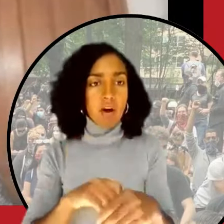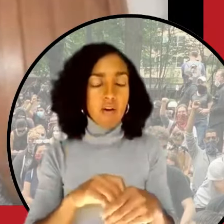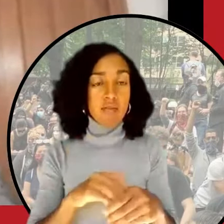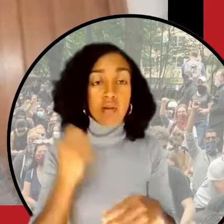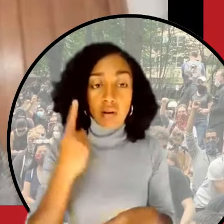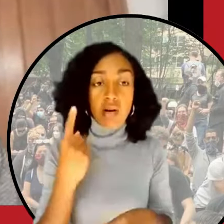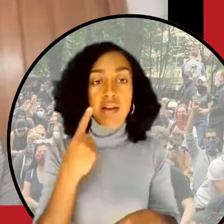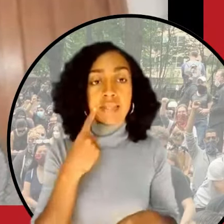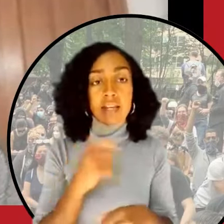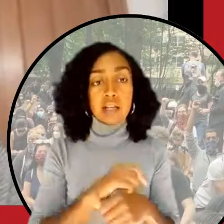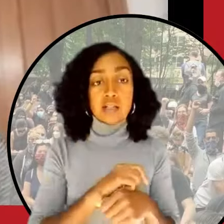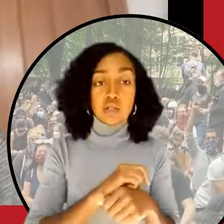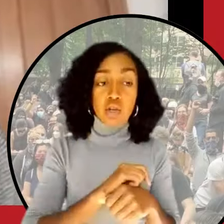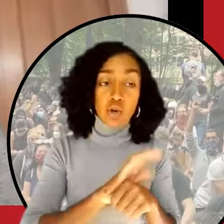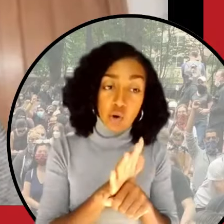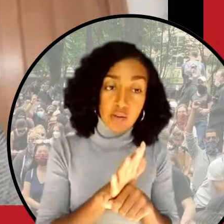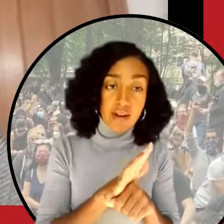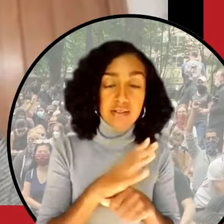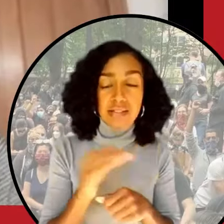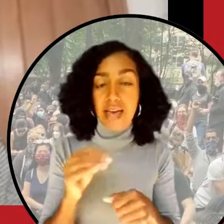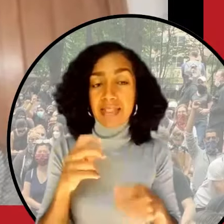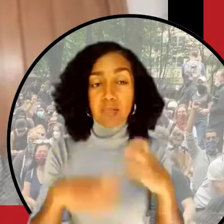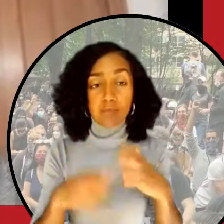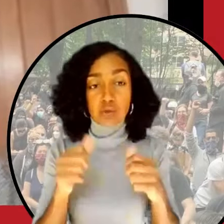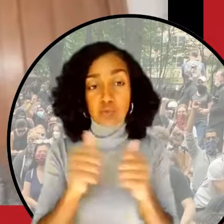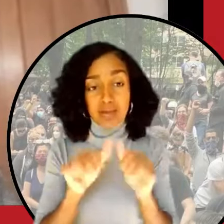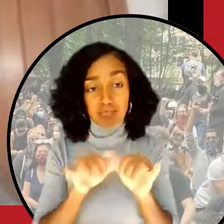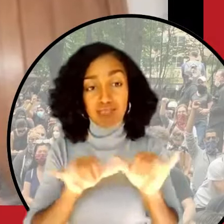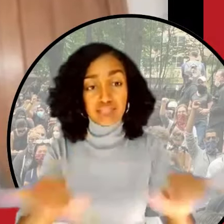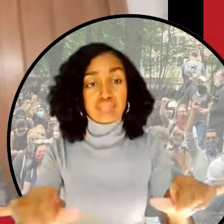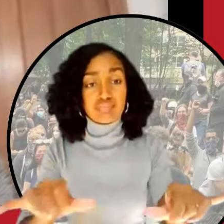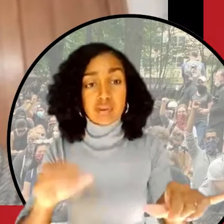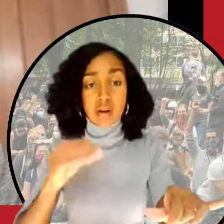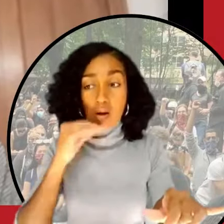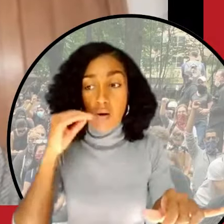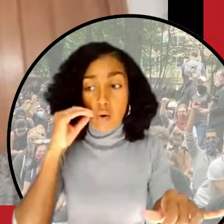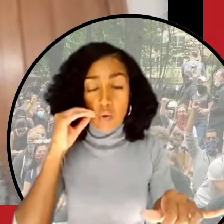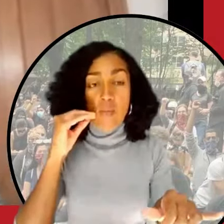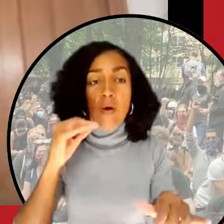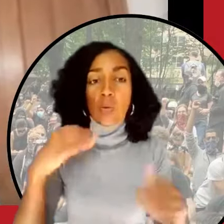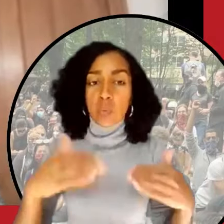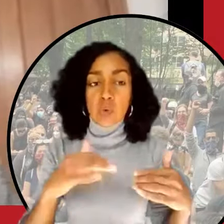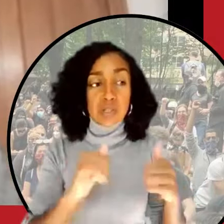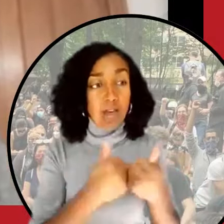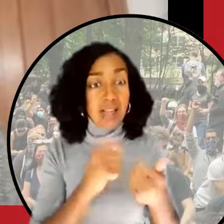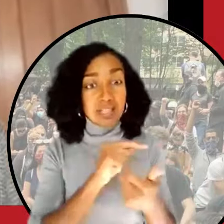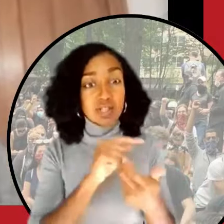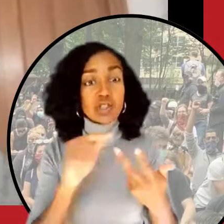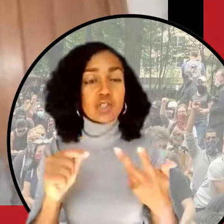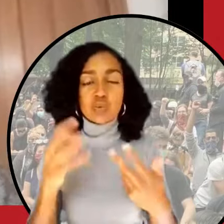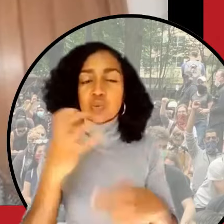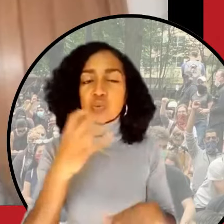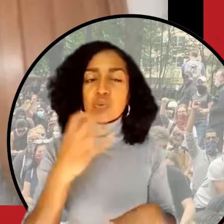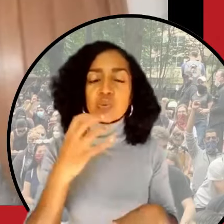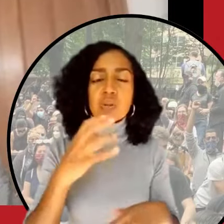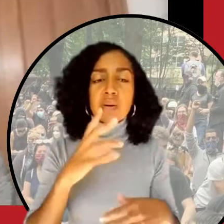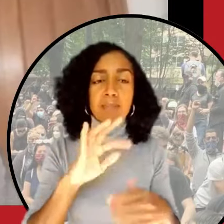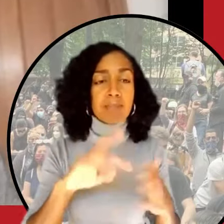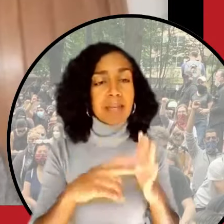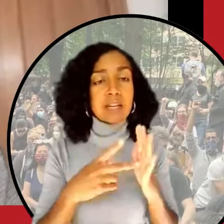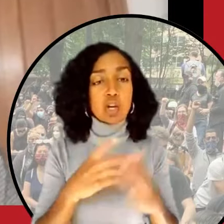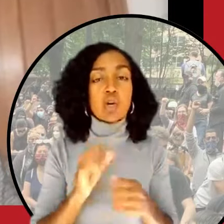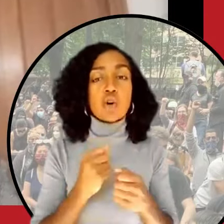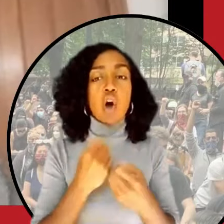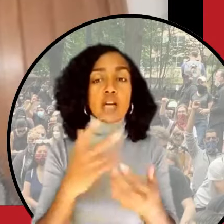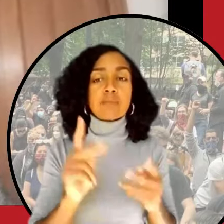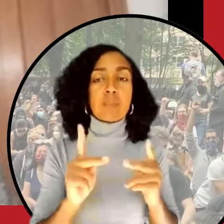coronavirus and the issue of lockdown has presented enormous challenges for that. It's something that's kept people locked at home. So we have to be able